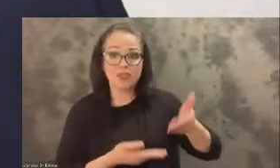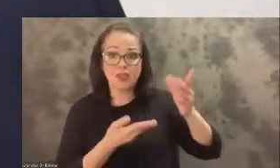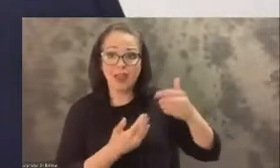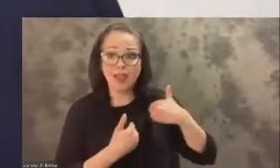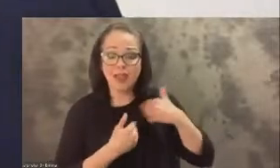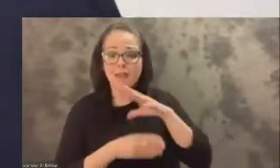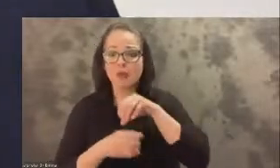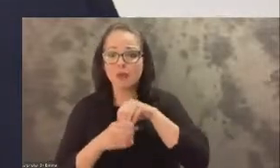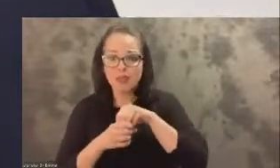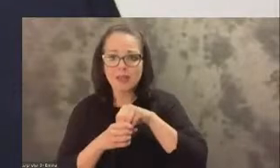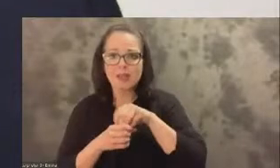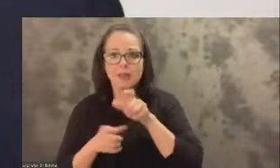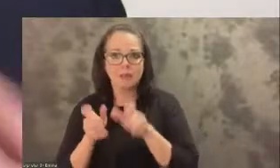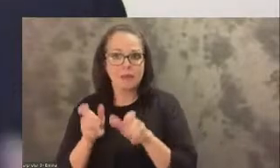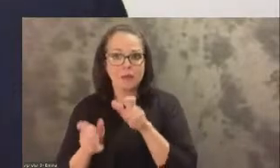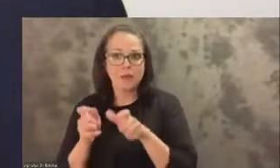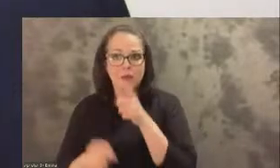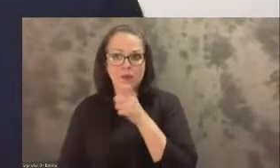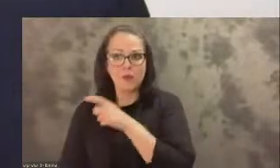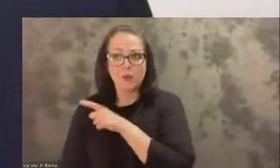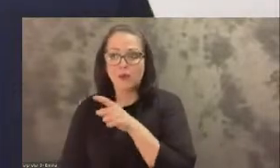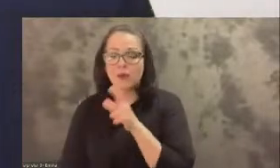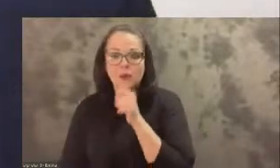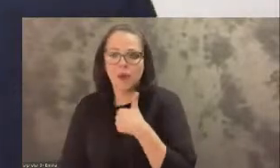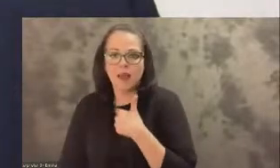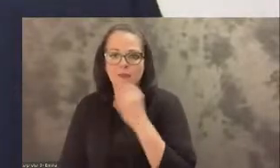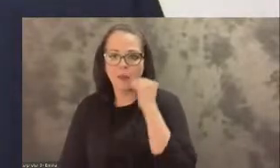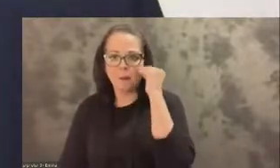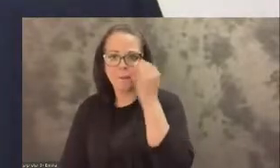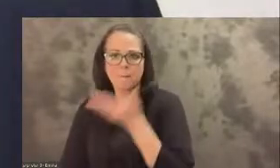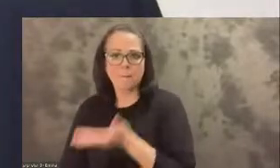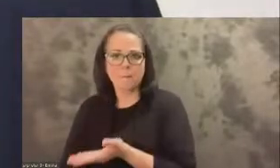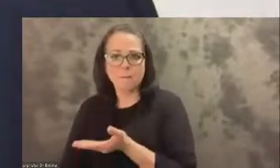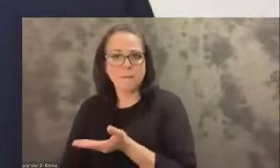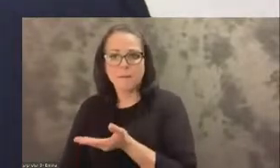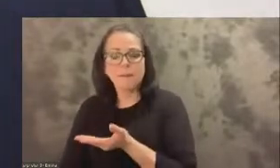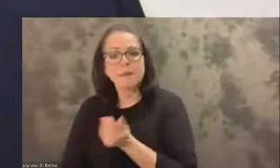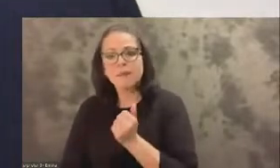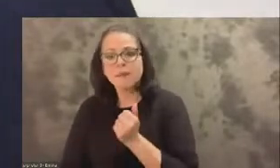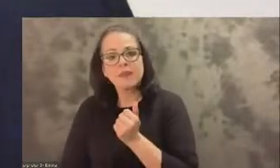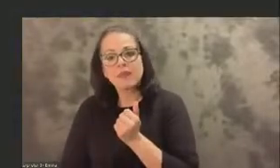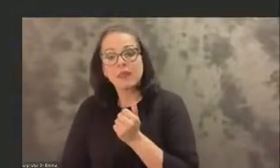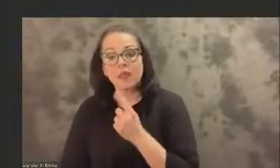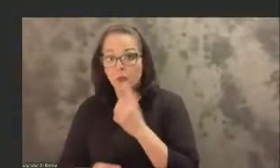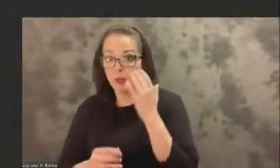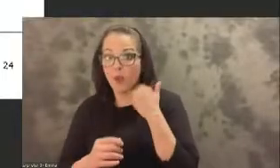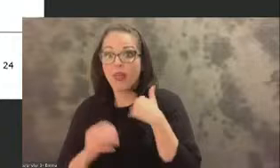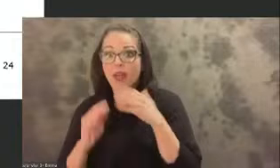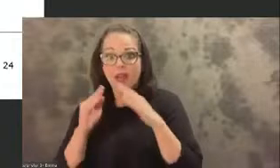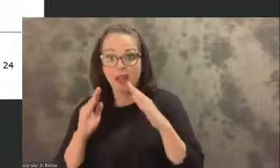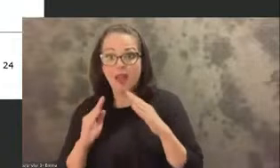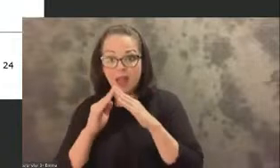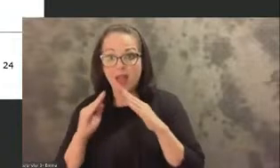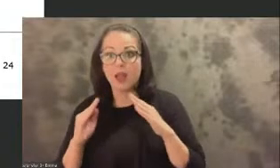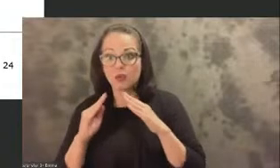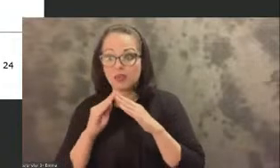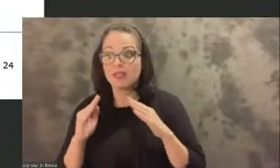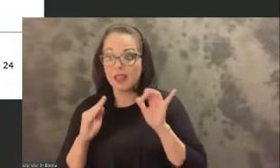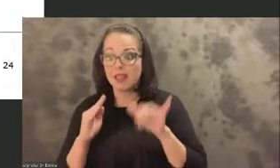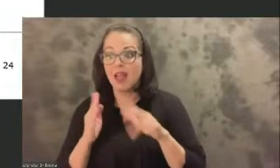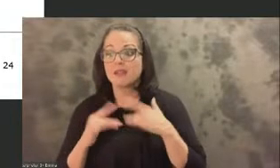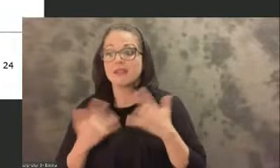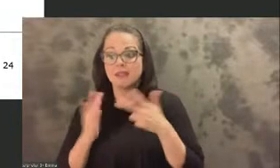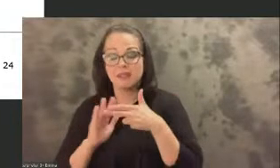including people who don't have a home. And we know that housing status is one of the strongest